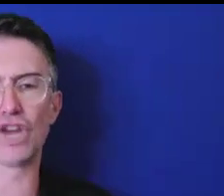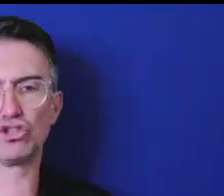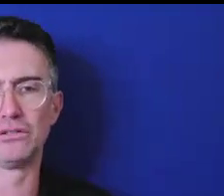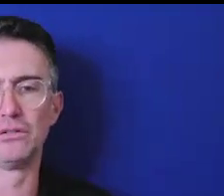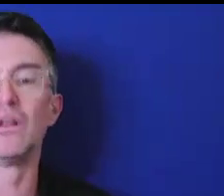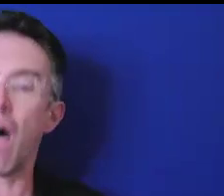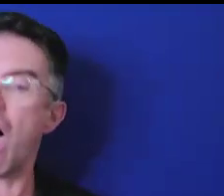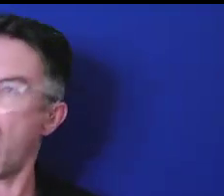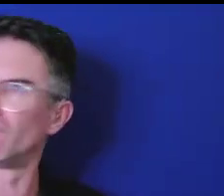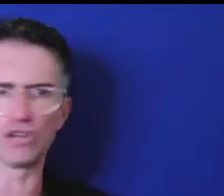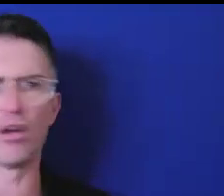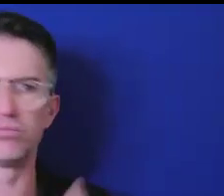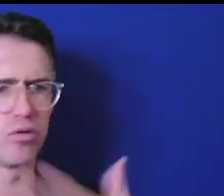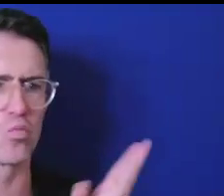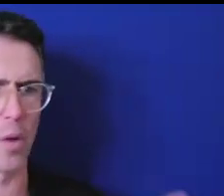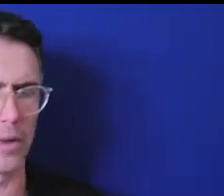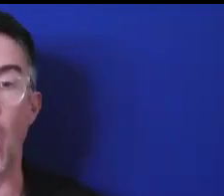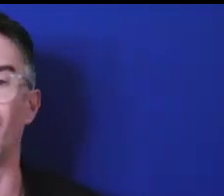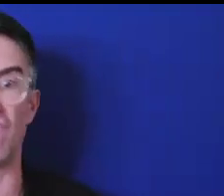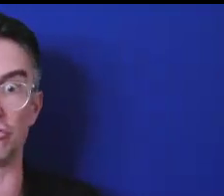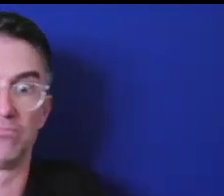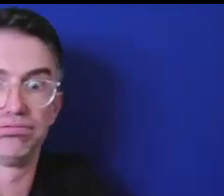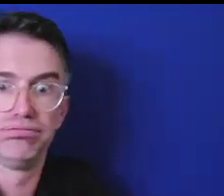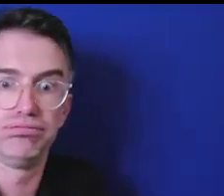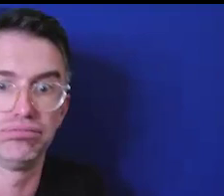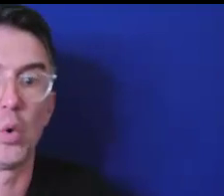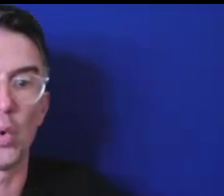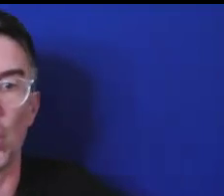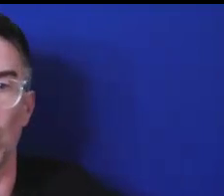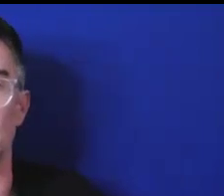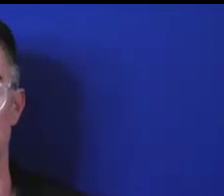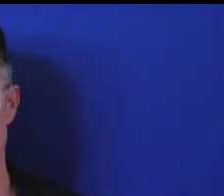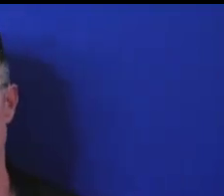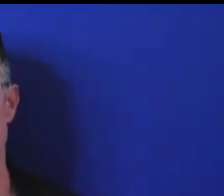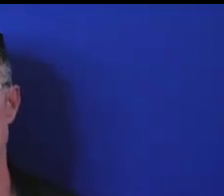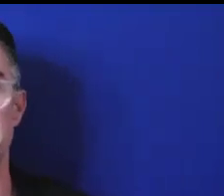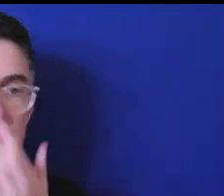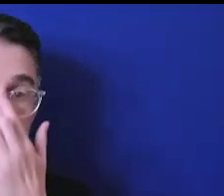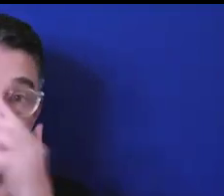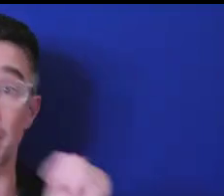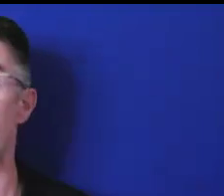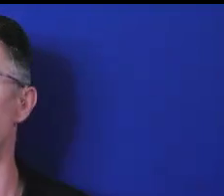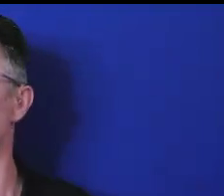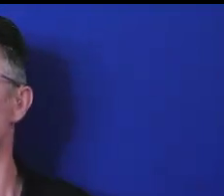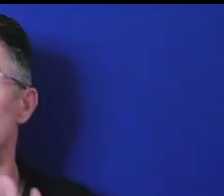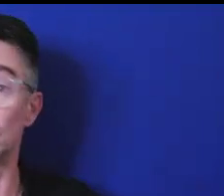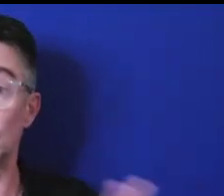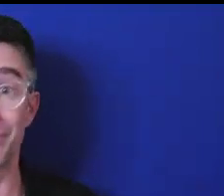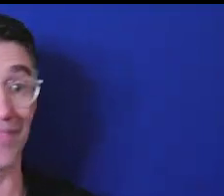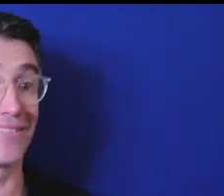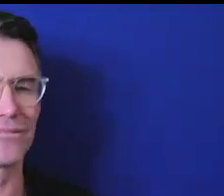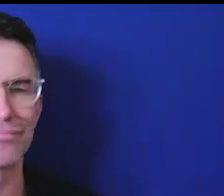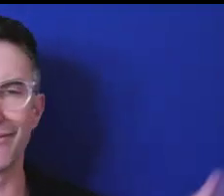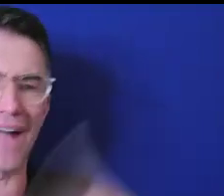maybe before we close, a last comment or from Andrey or Cher, if you want to share